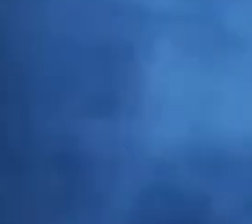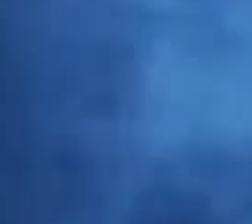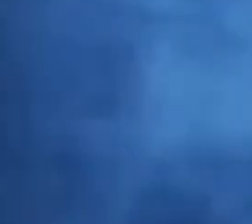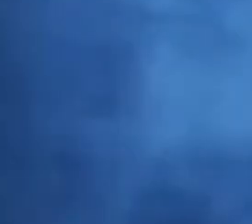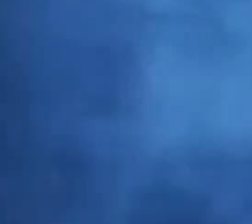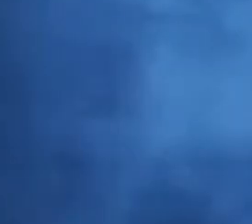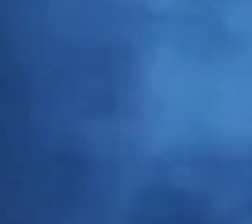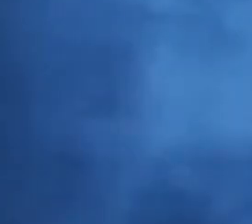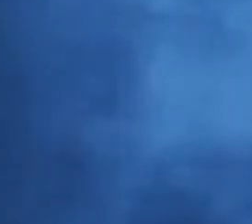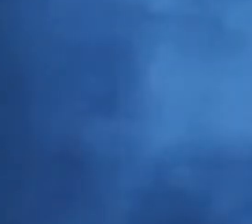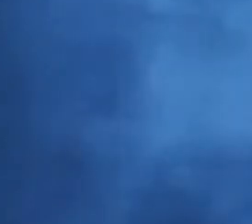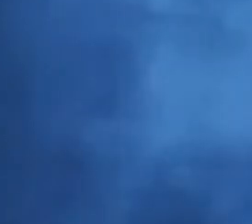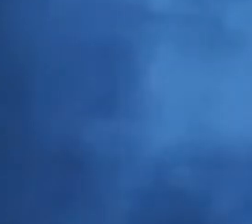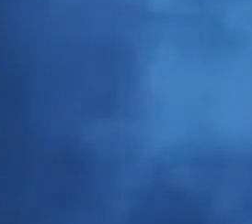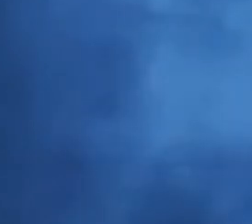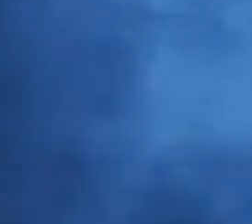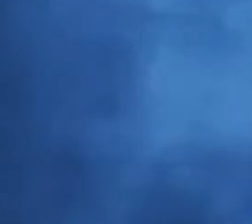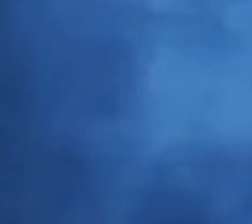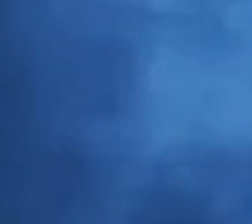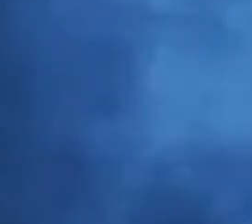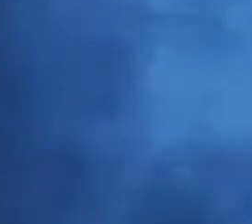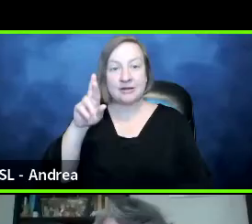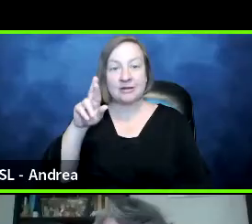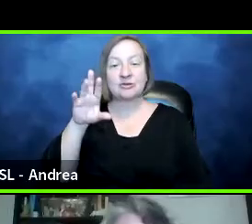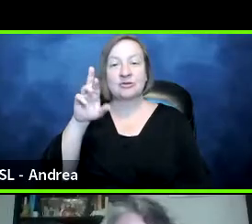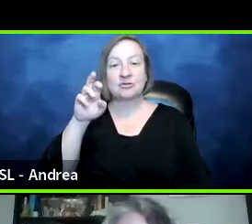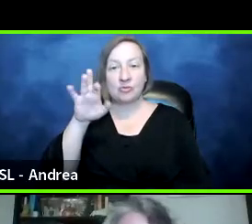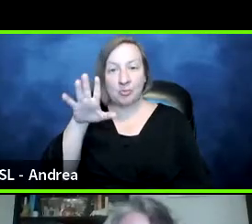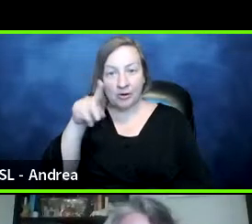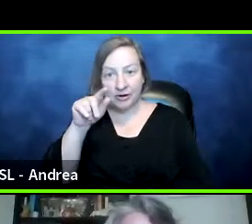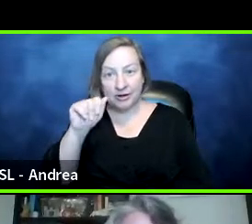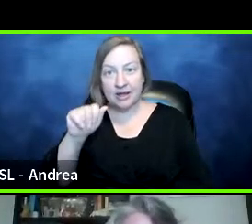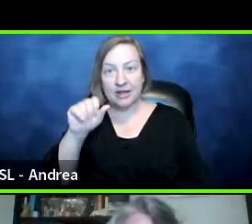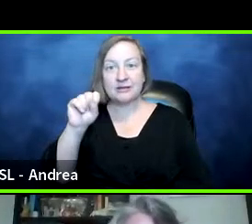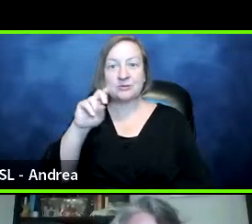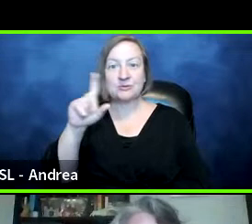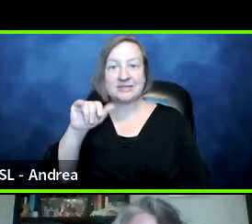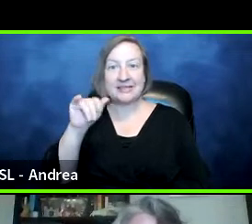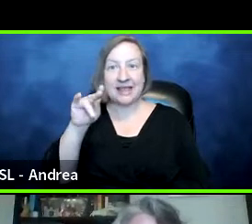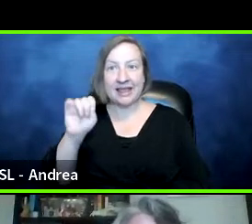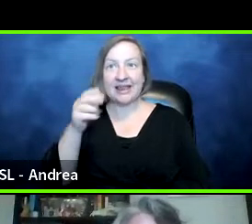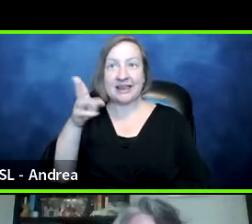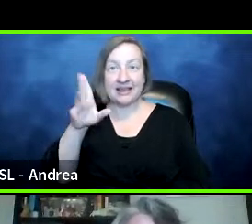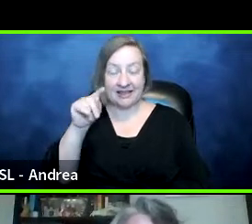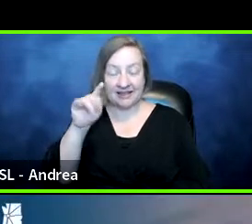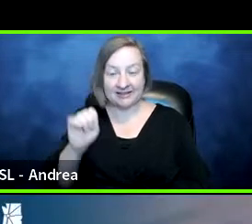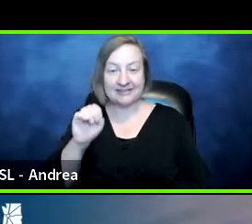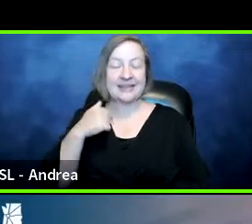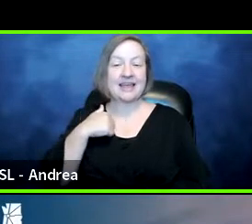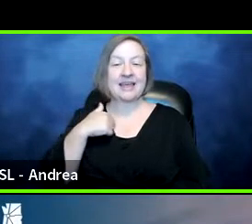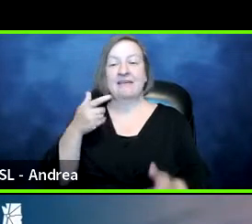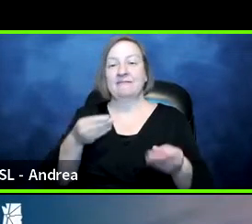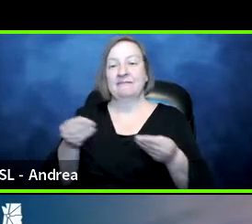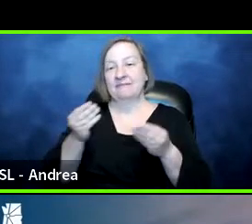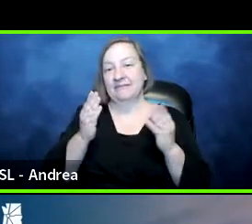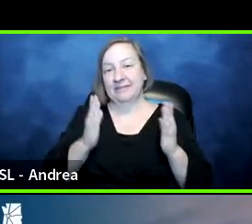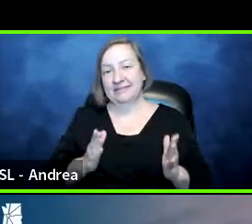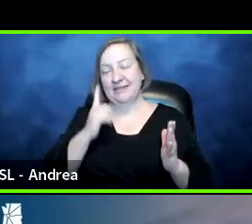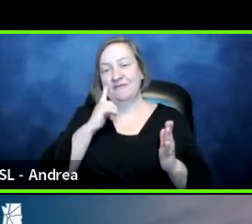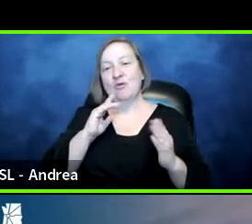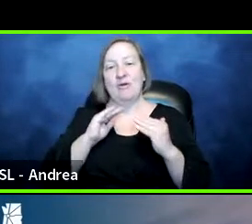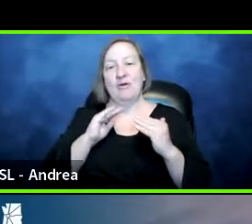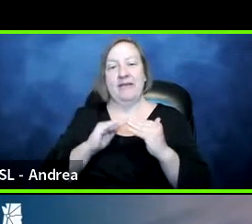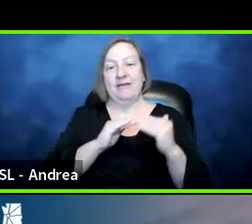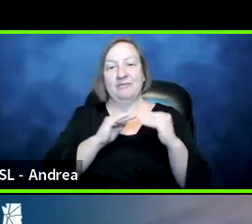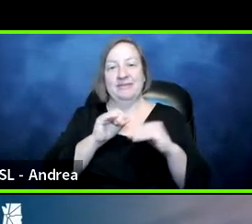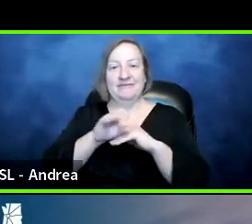My name is Dr. Roberta Suzette Hunt, and I am our facilitator for our Equity